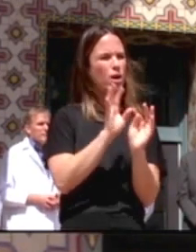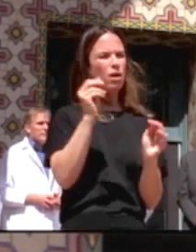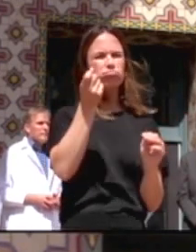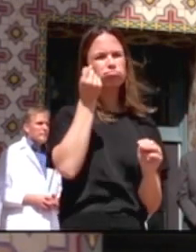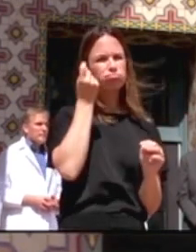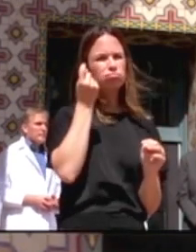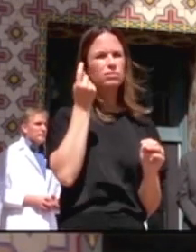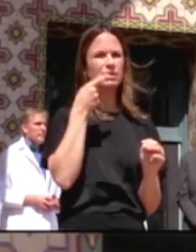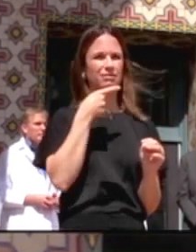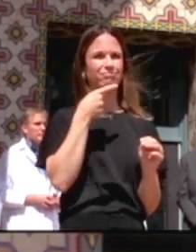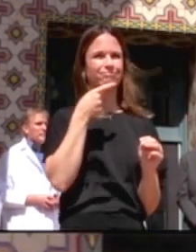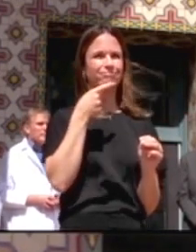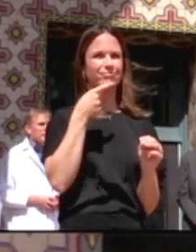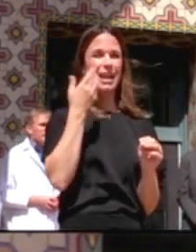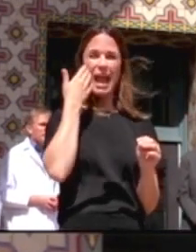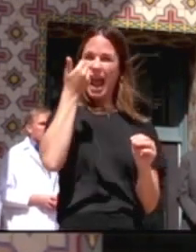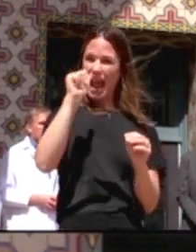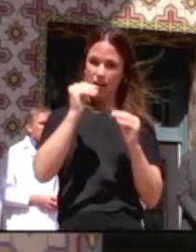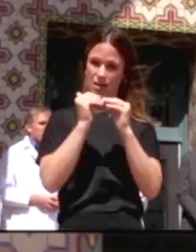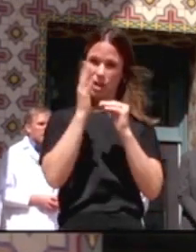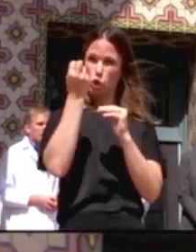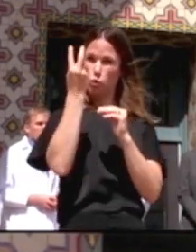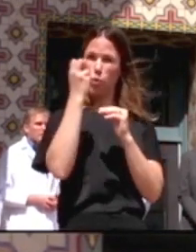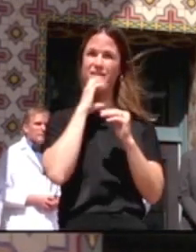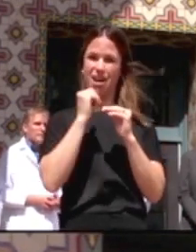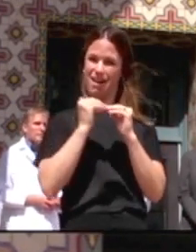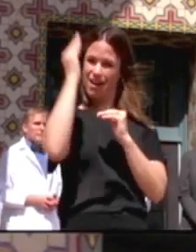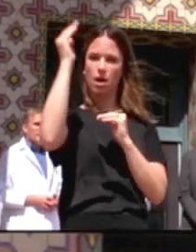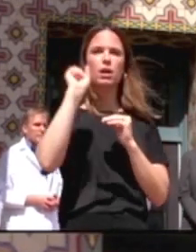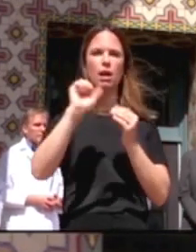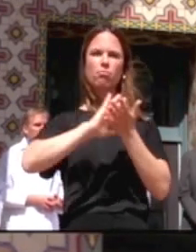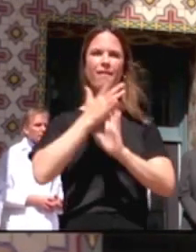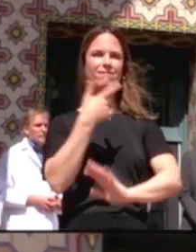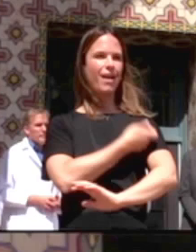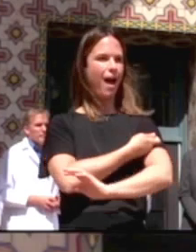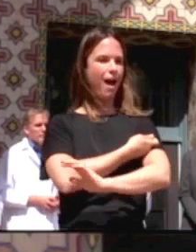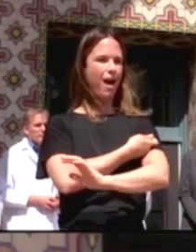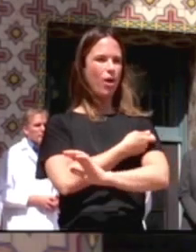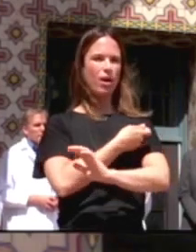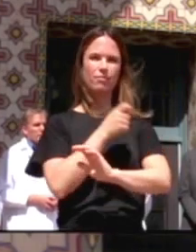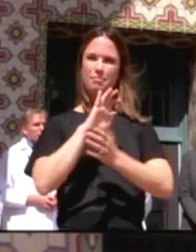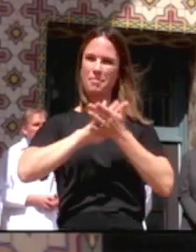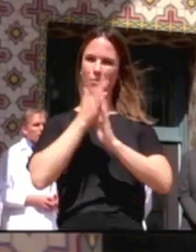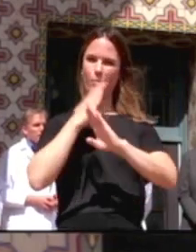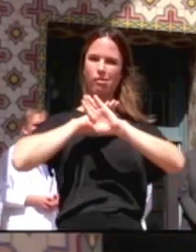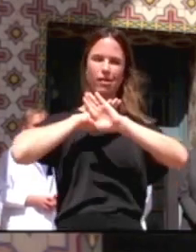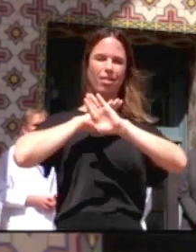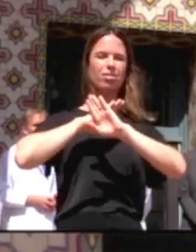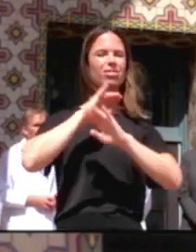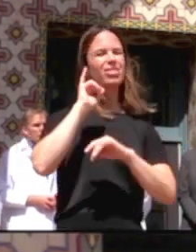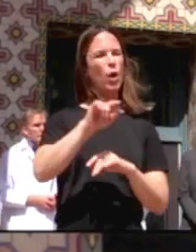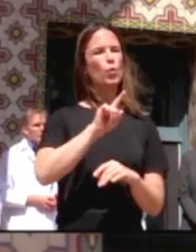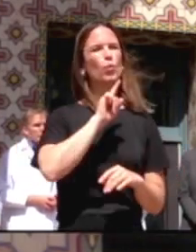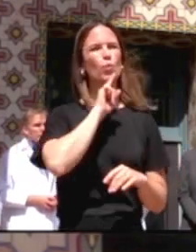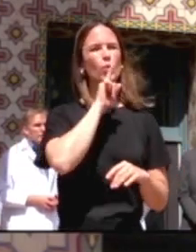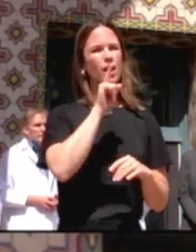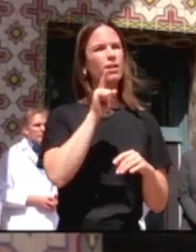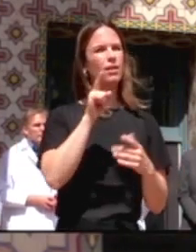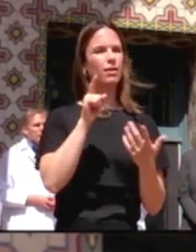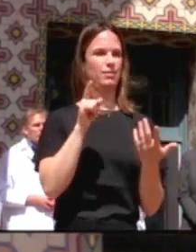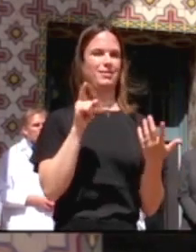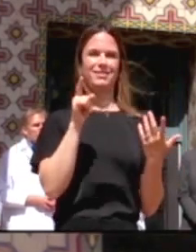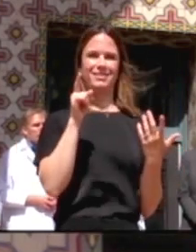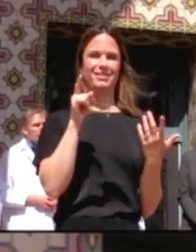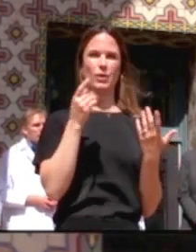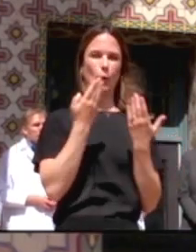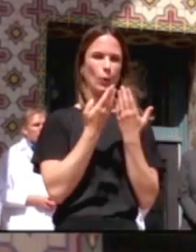now, anyone age 12 and up can become vaccinated and protected, that really opens the